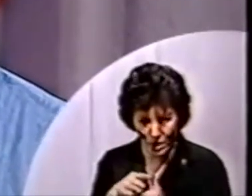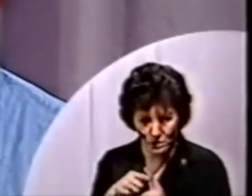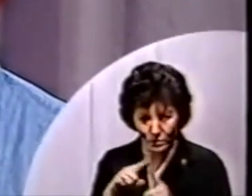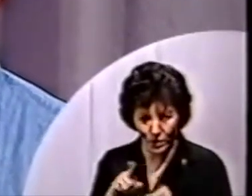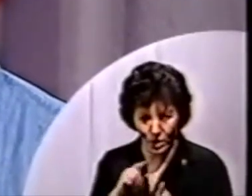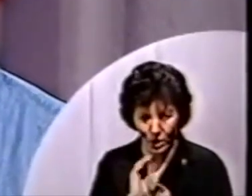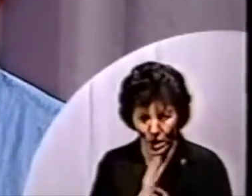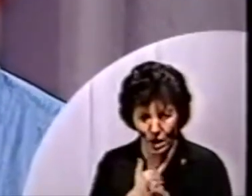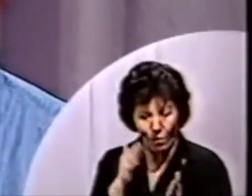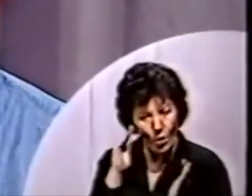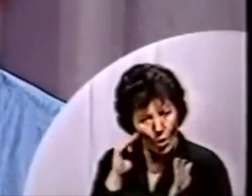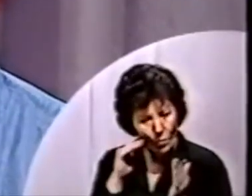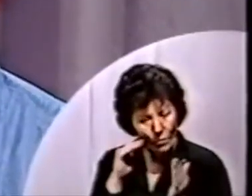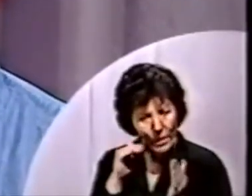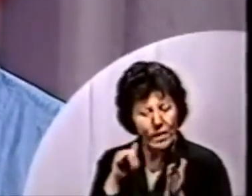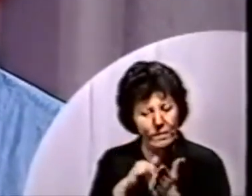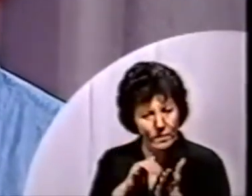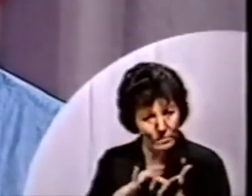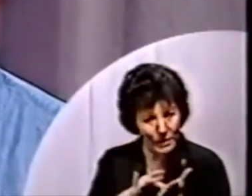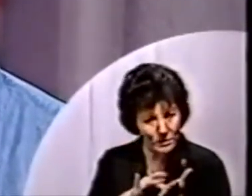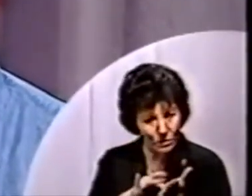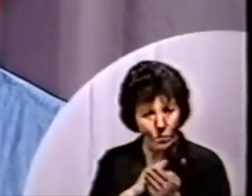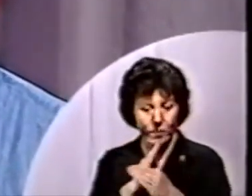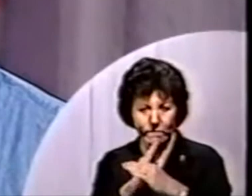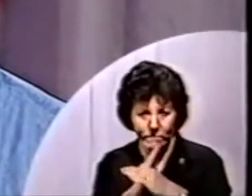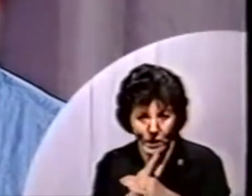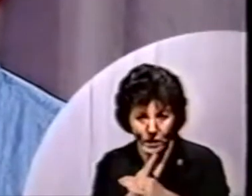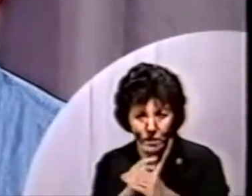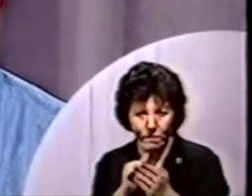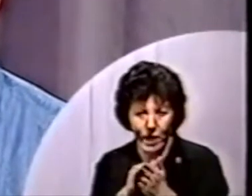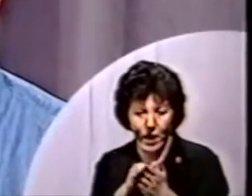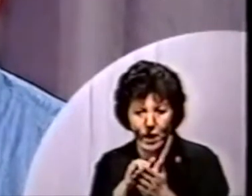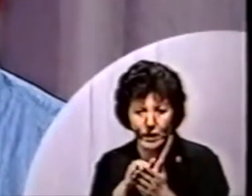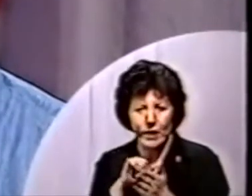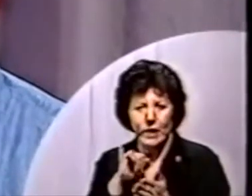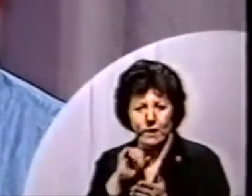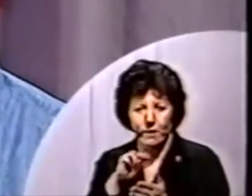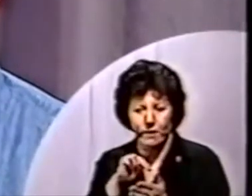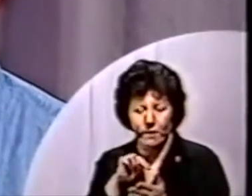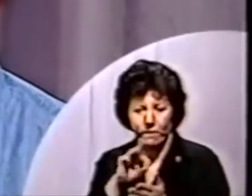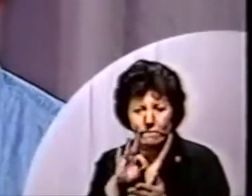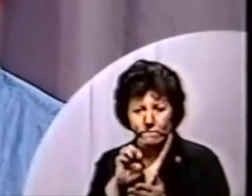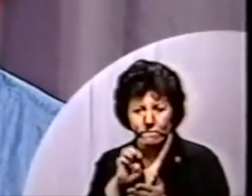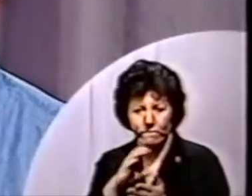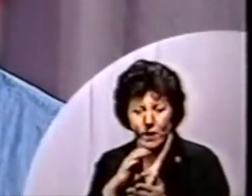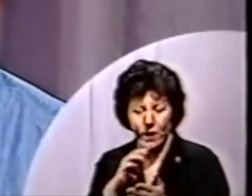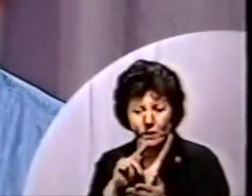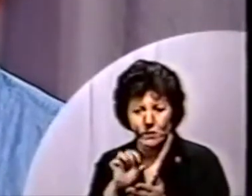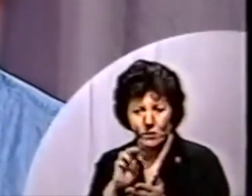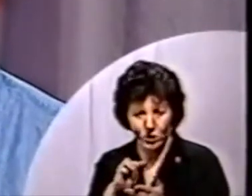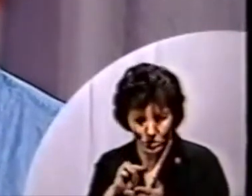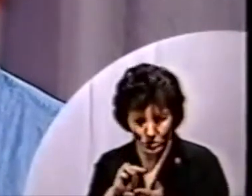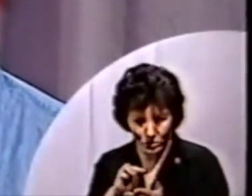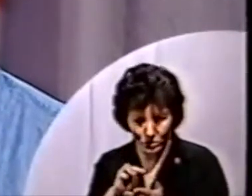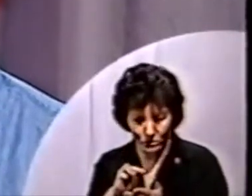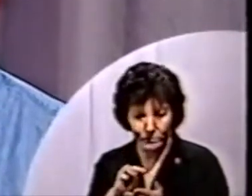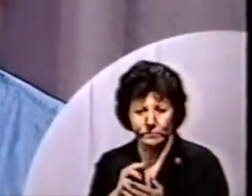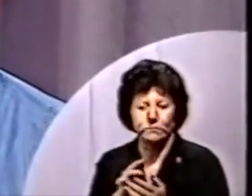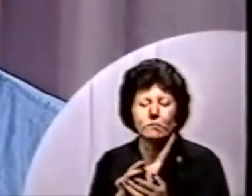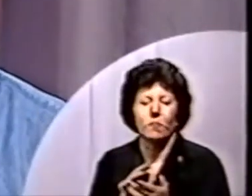is that the vaccine will prevent that infection, so that there will be exposure to the virus without an actual